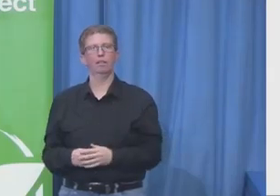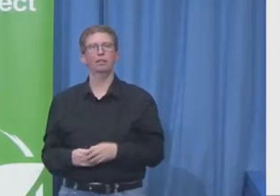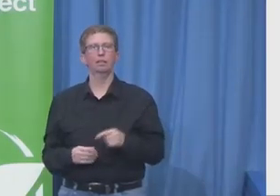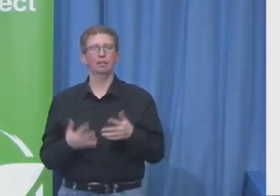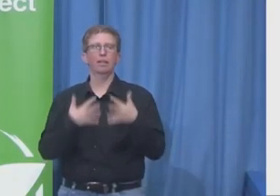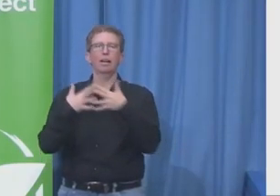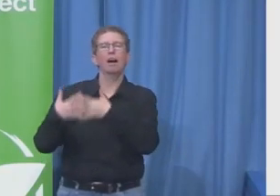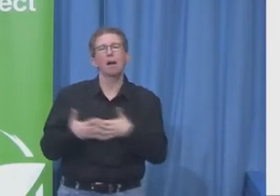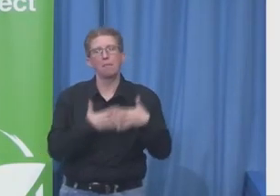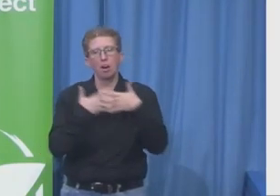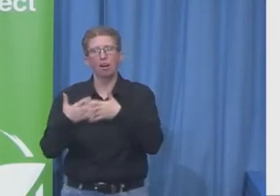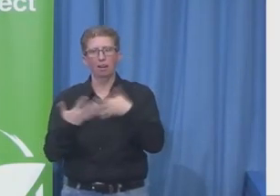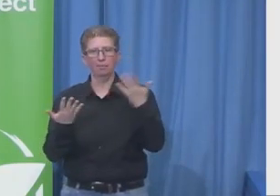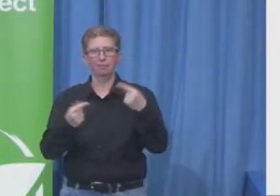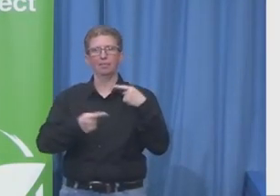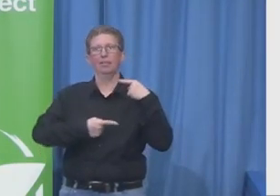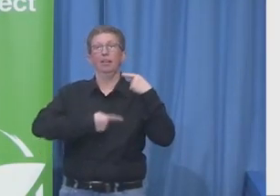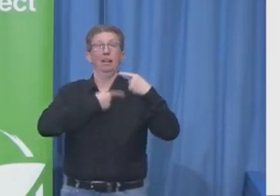based out of Washington, D.C.